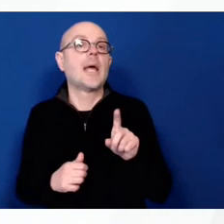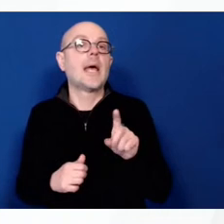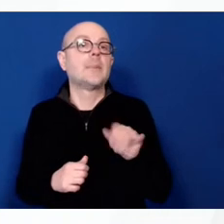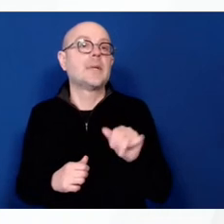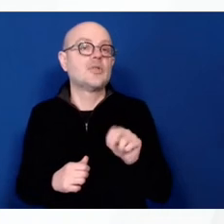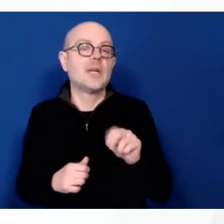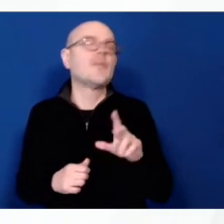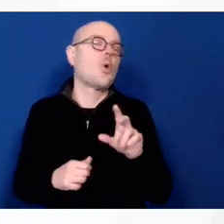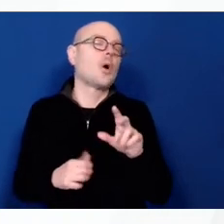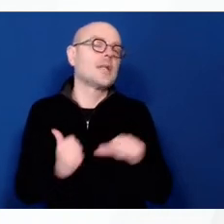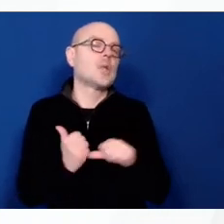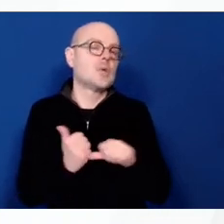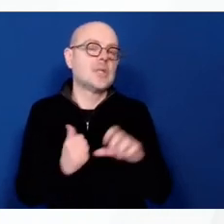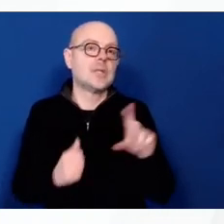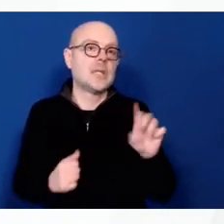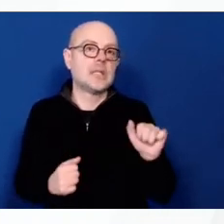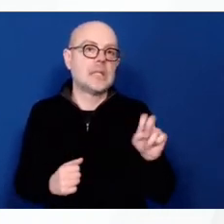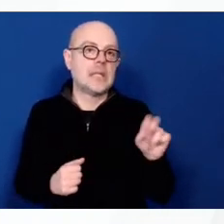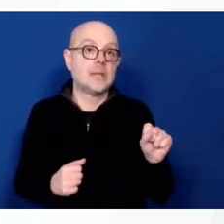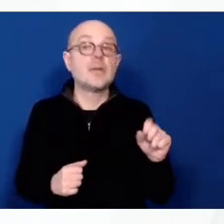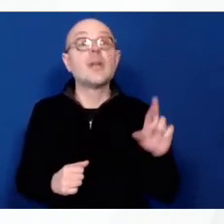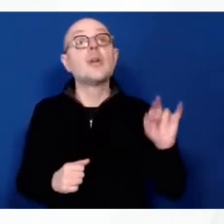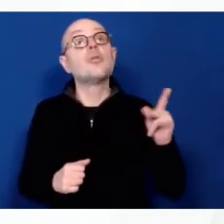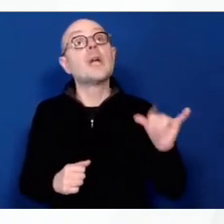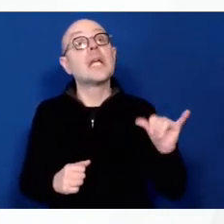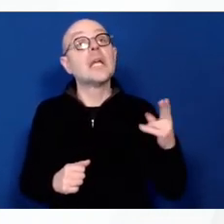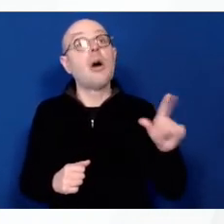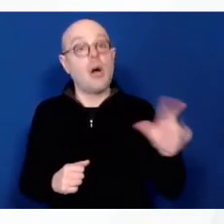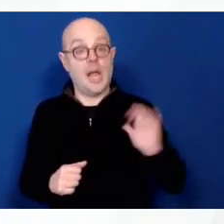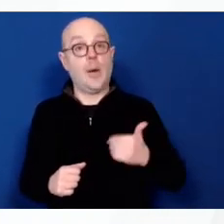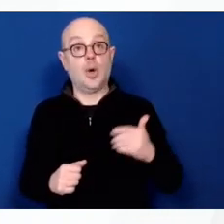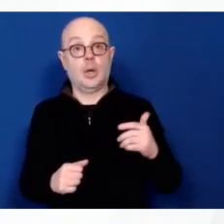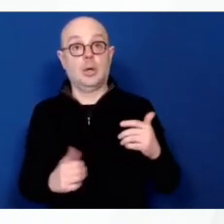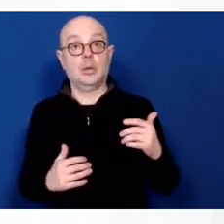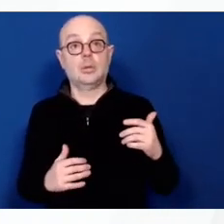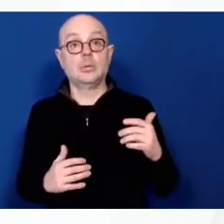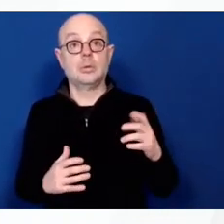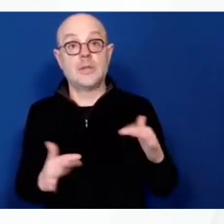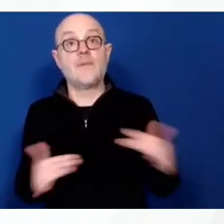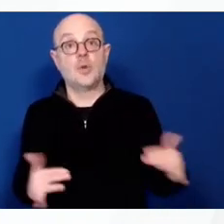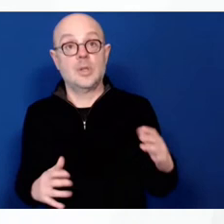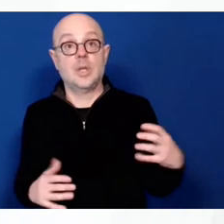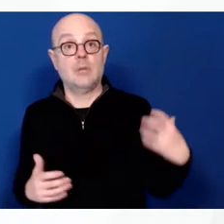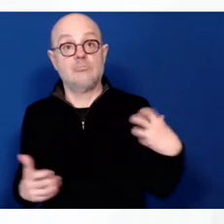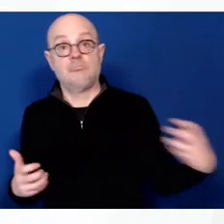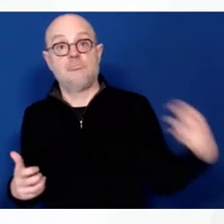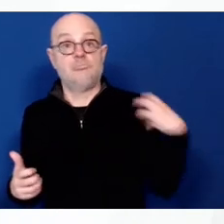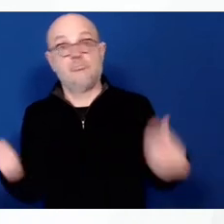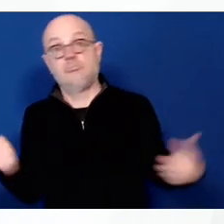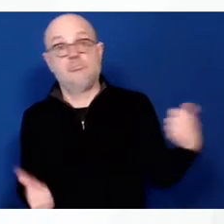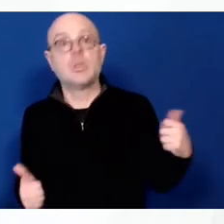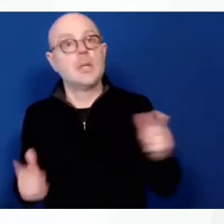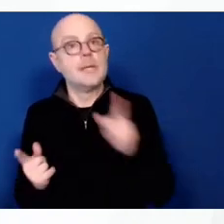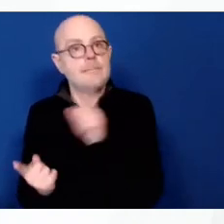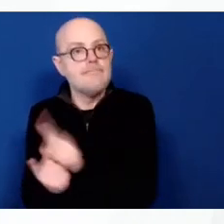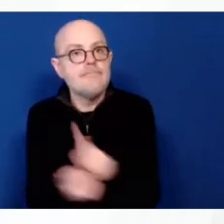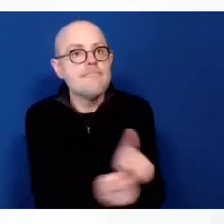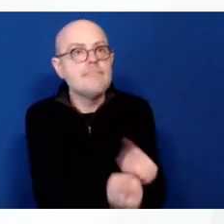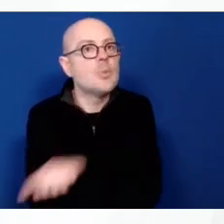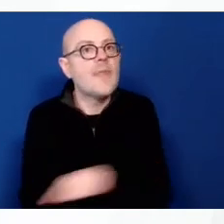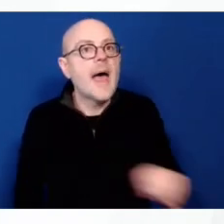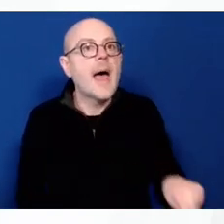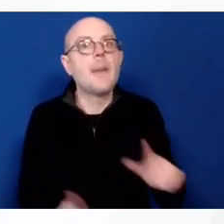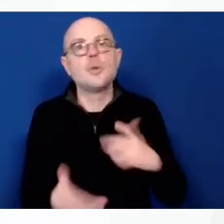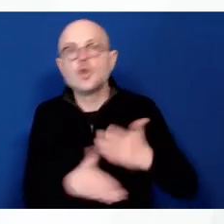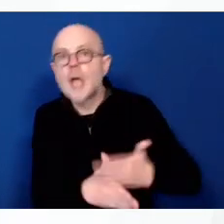Ricky Hall, our chief diversity officer, meets regularly with these folks. And they share information, and they learn together, and they try to